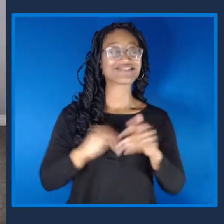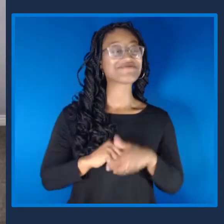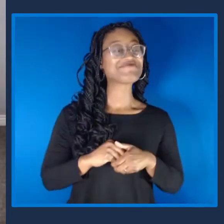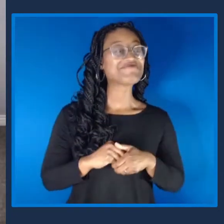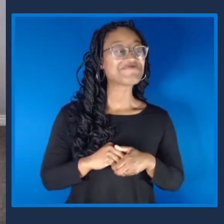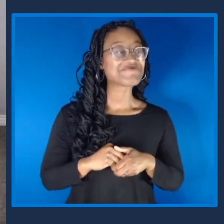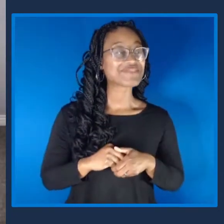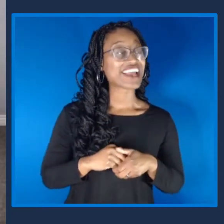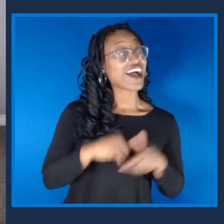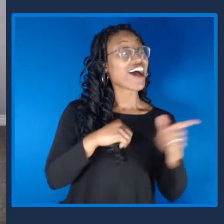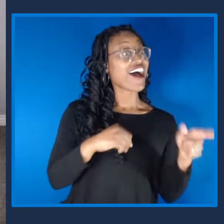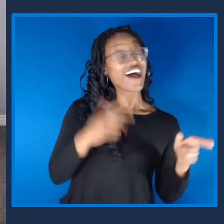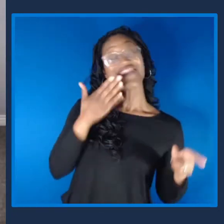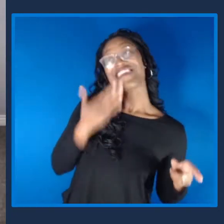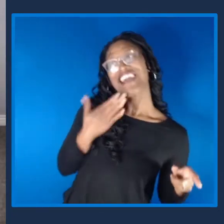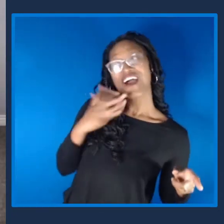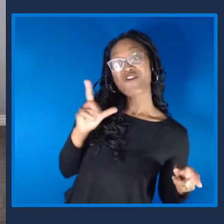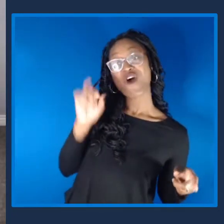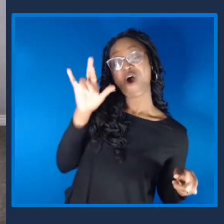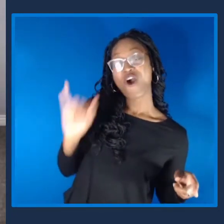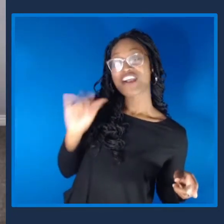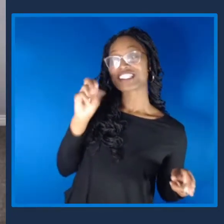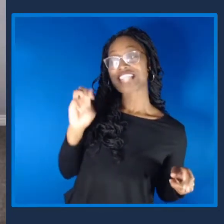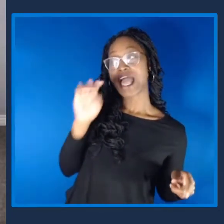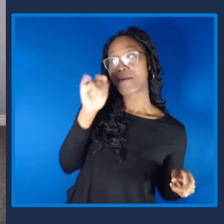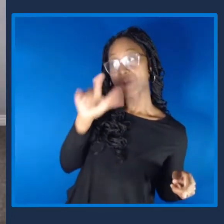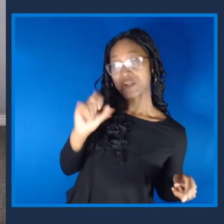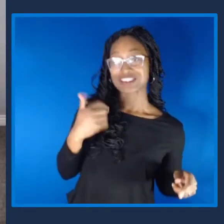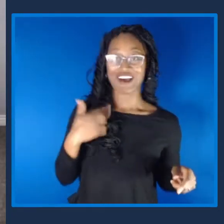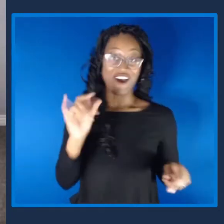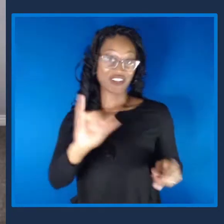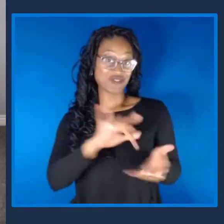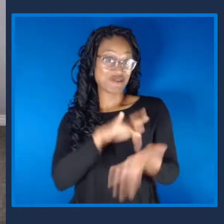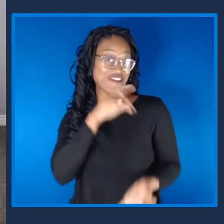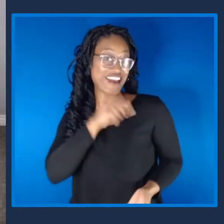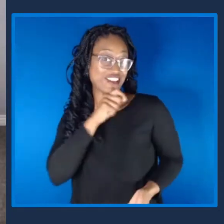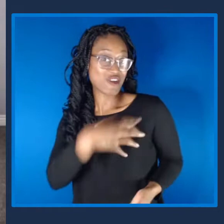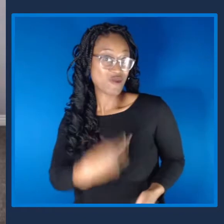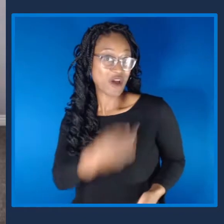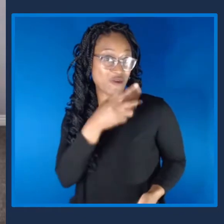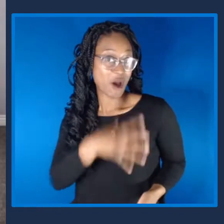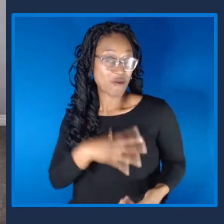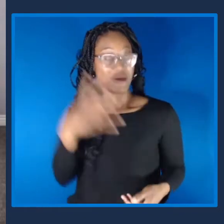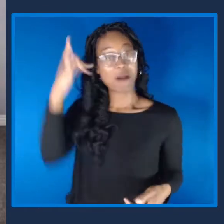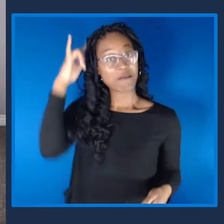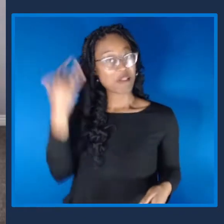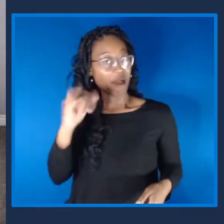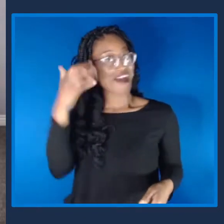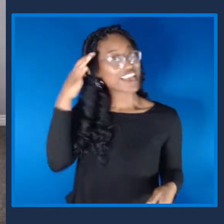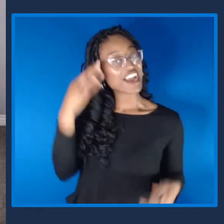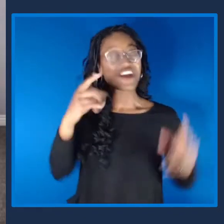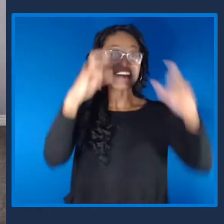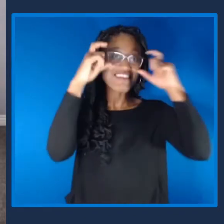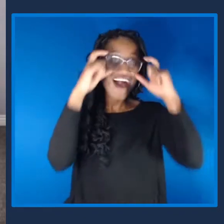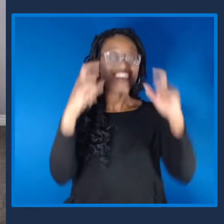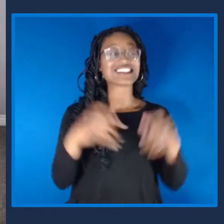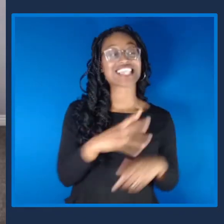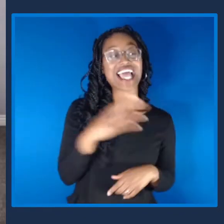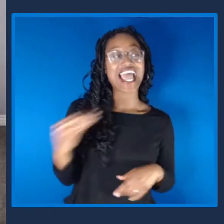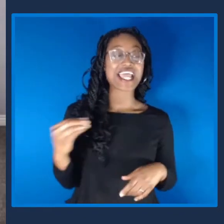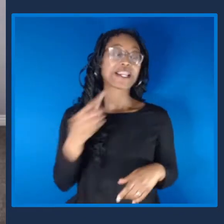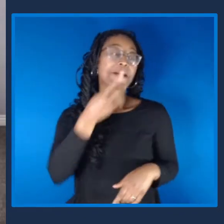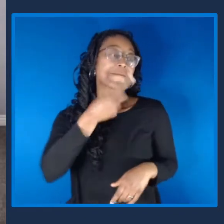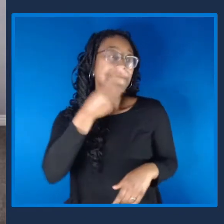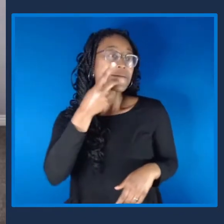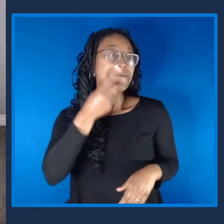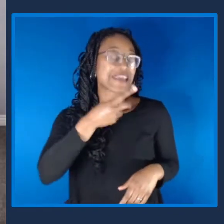Thanks. And I'm Lori Samuels. I'm also a middle-aged white woman with blonde hair and glasses and a pink sweater sitting